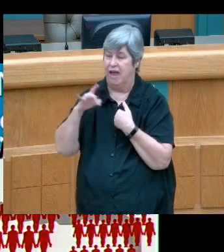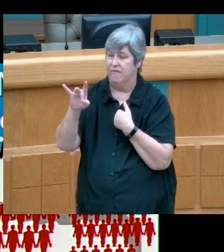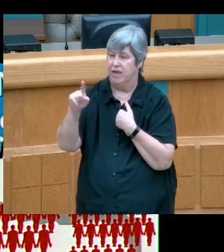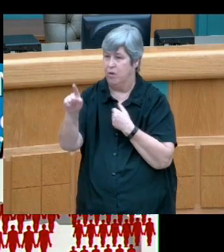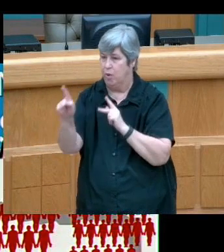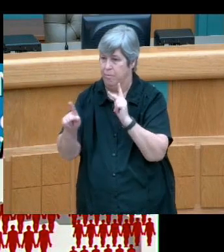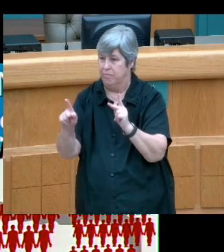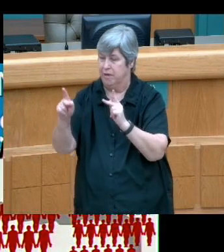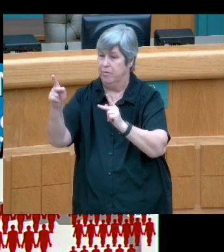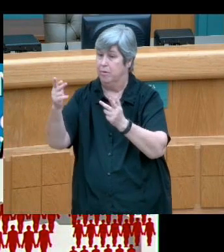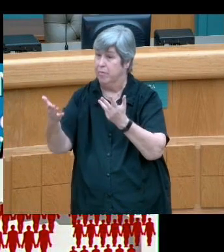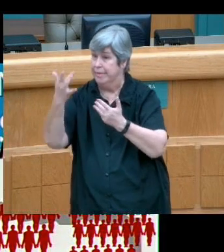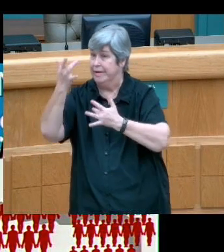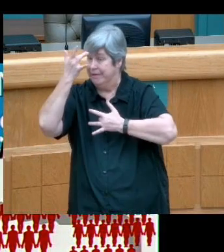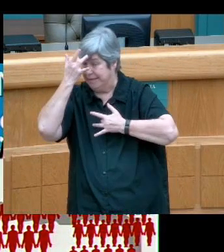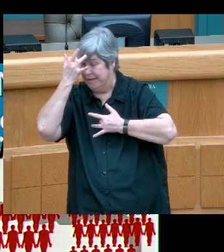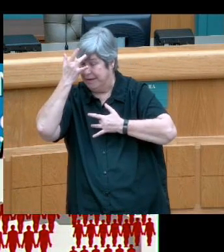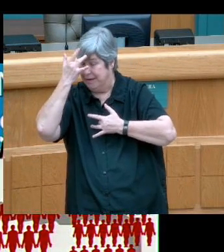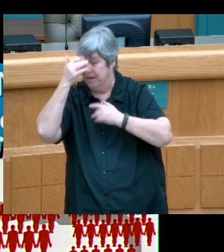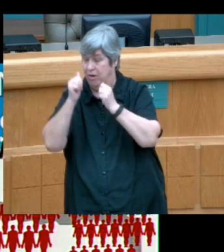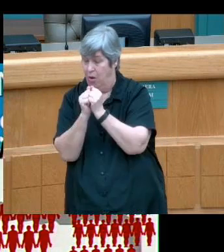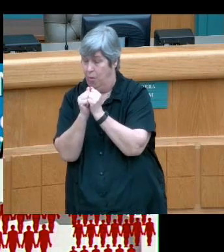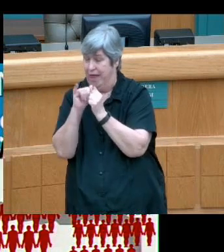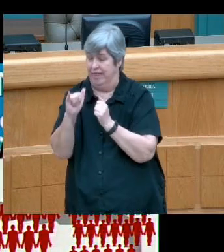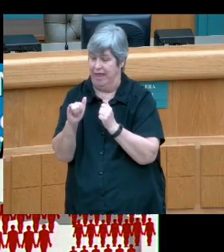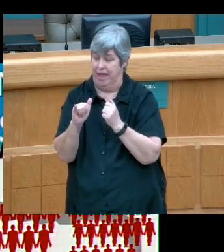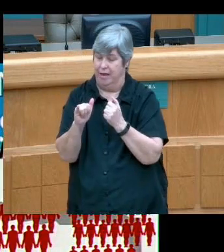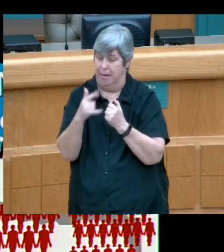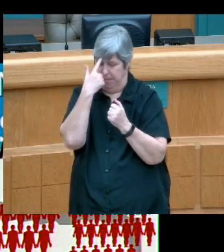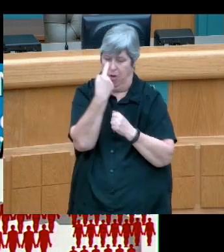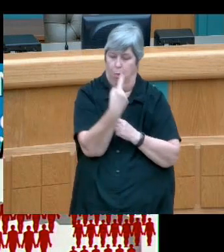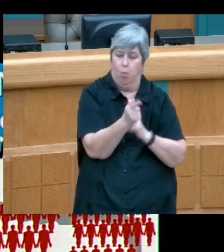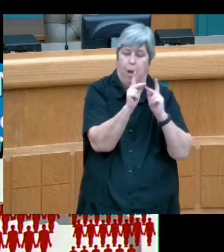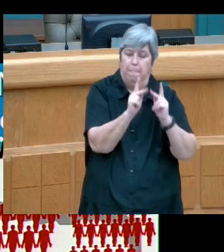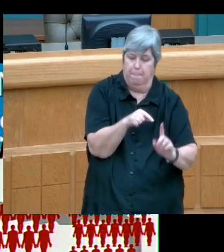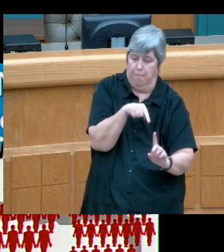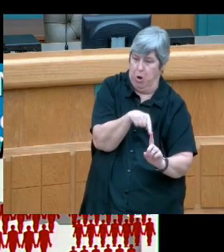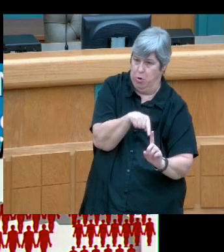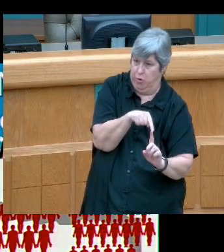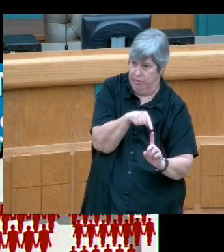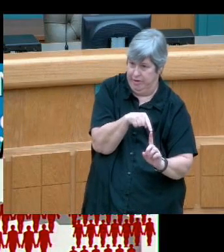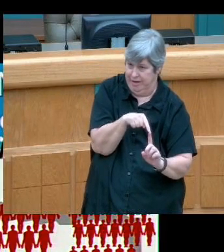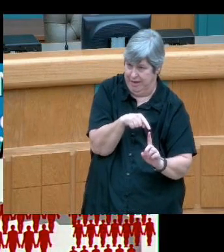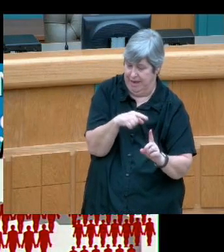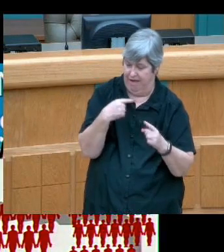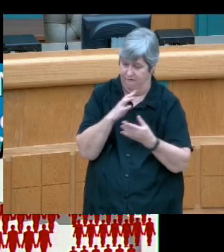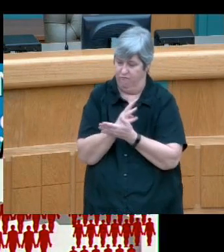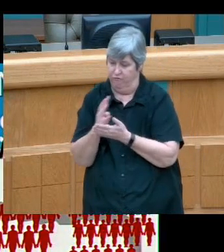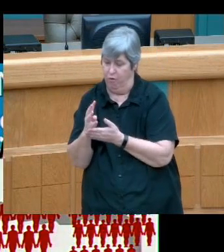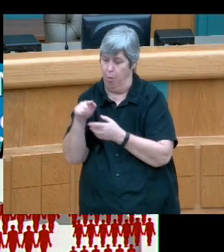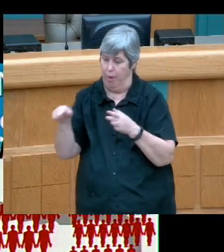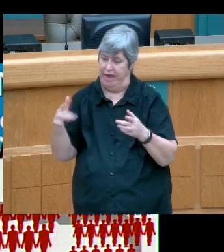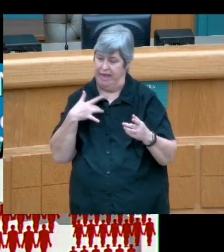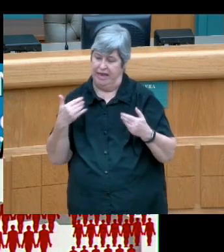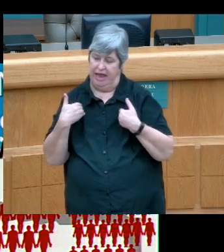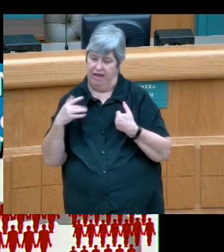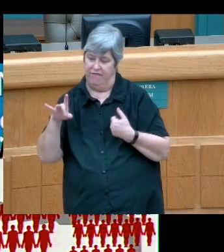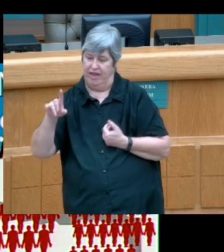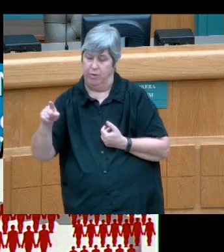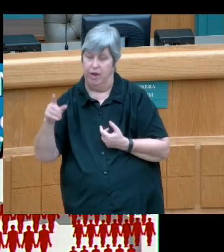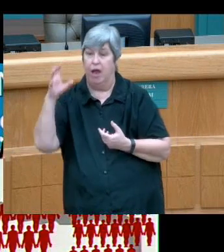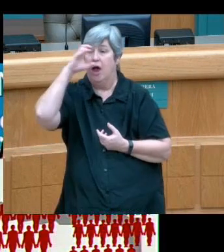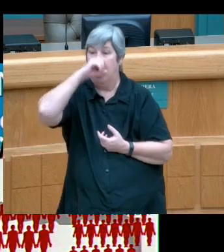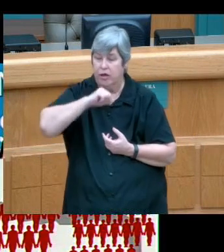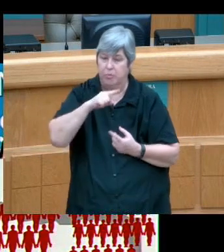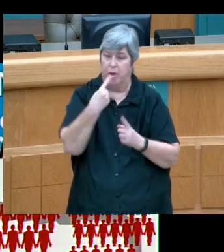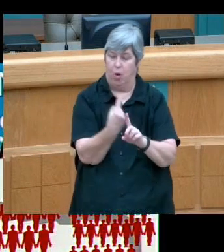81 people that were infected by, if you can trace it all back to this one initial case. And this is assuming that we had one